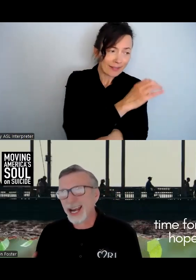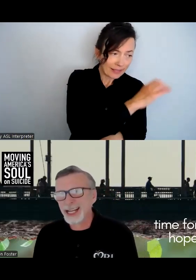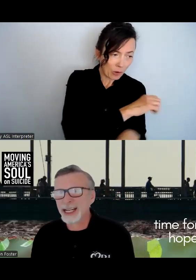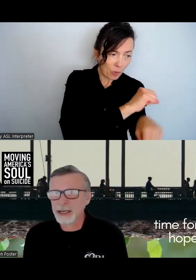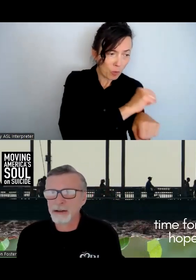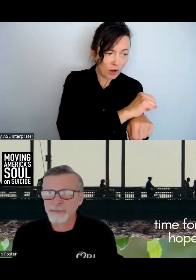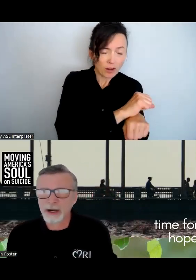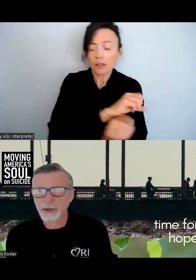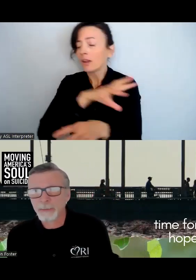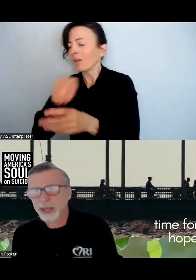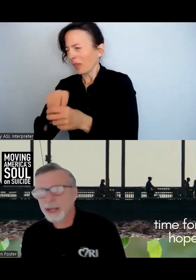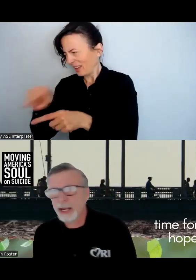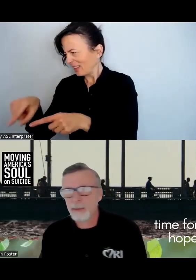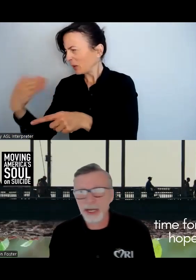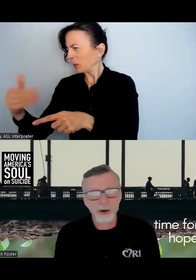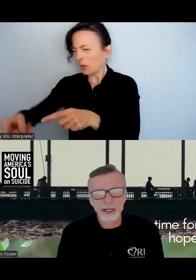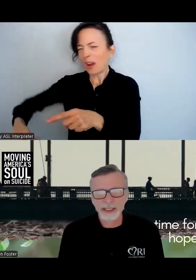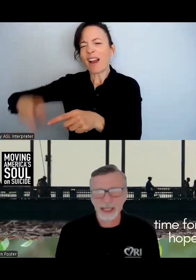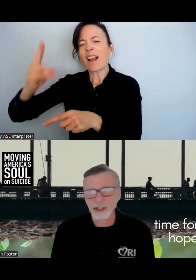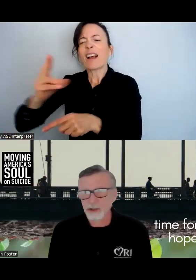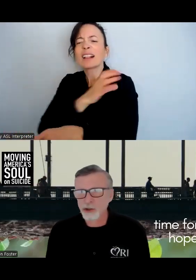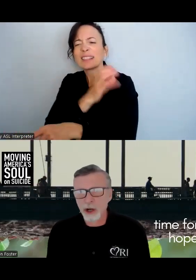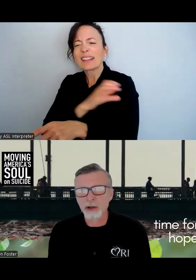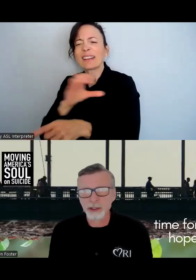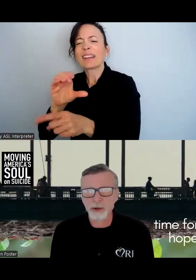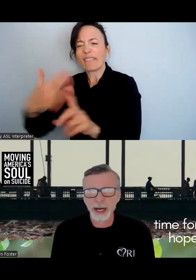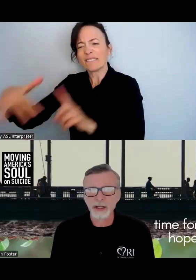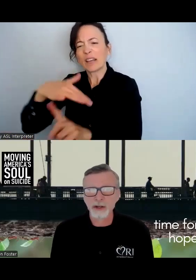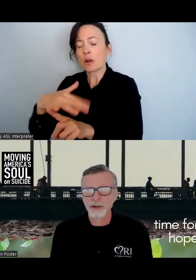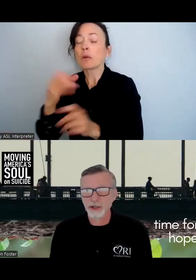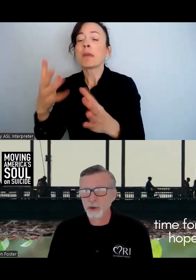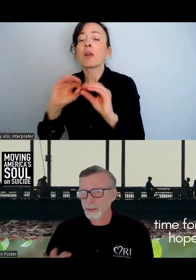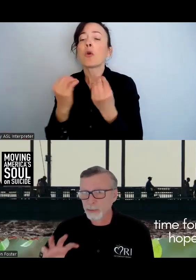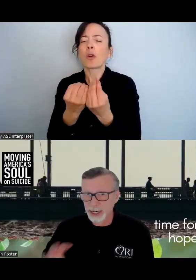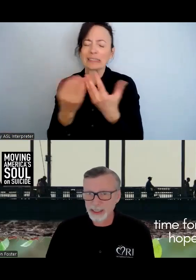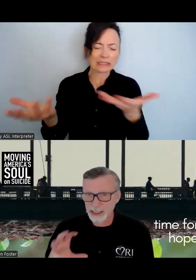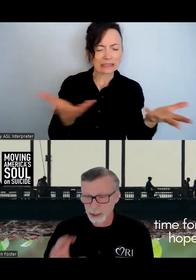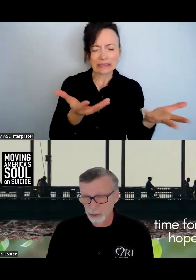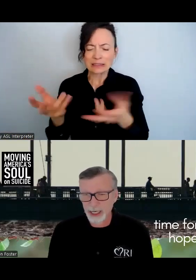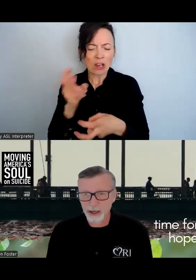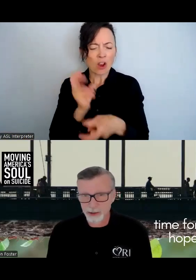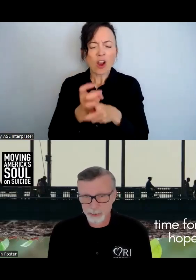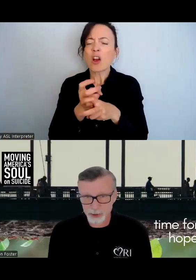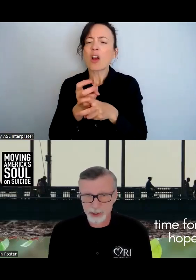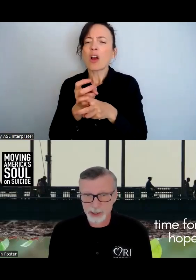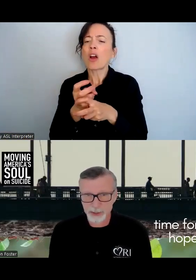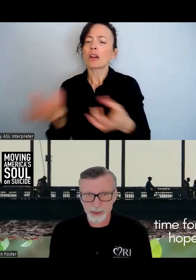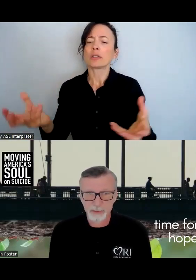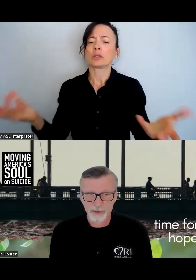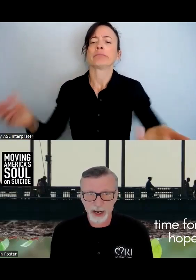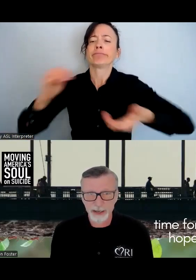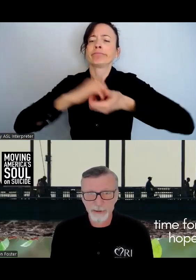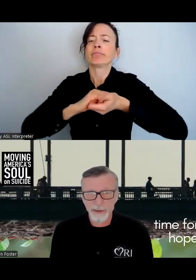within a highly clinical environment. And many organizations struggle to create a culture that truly embraces the unique contributions that